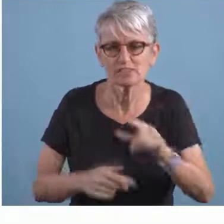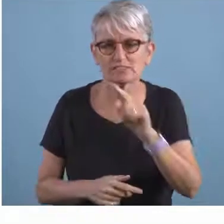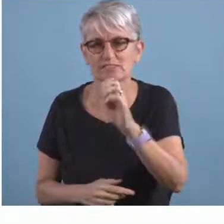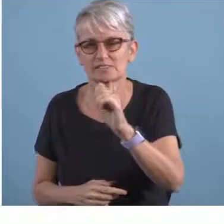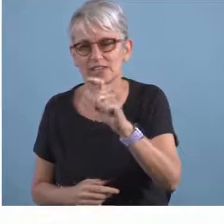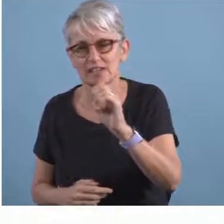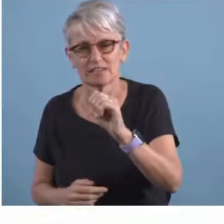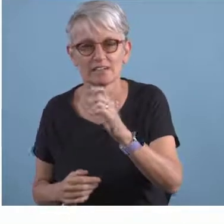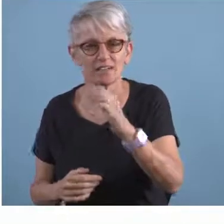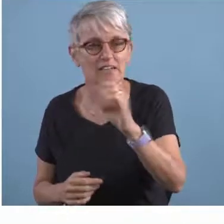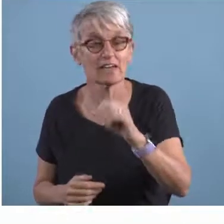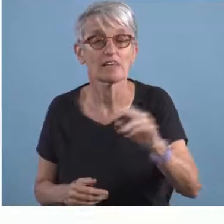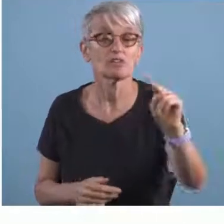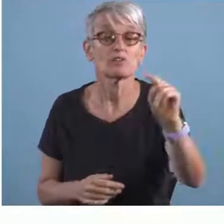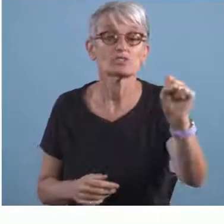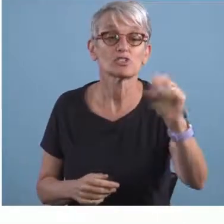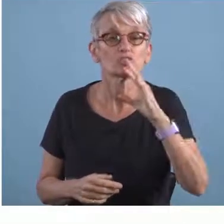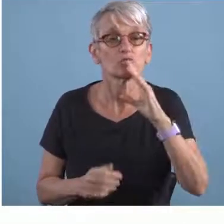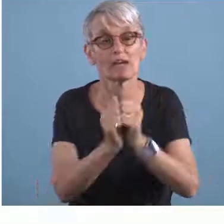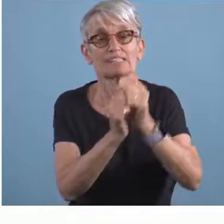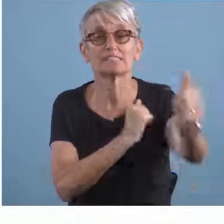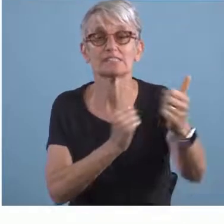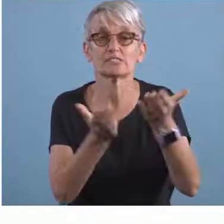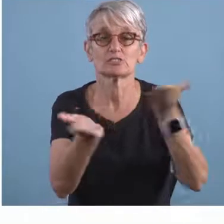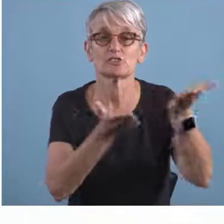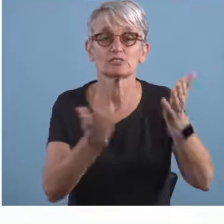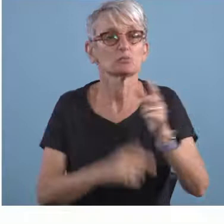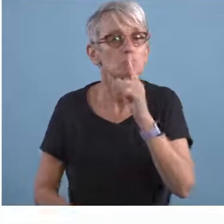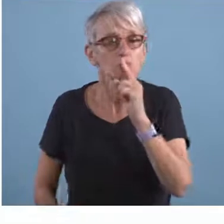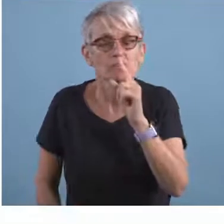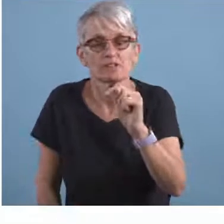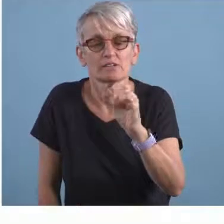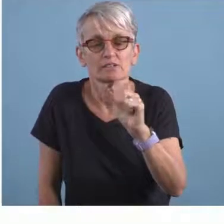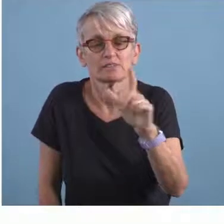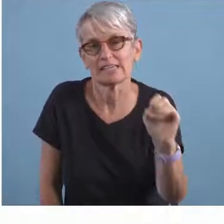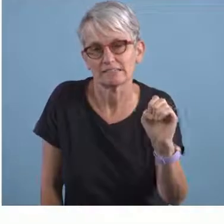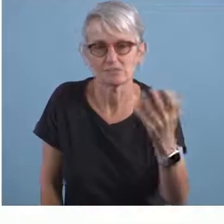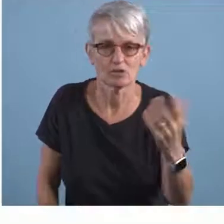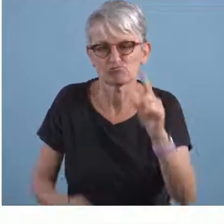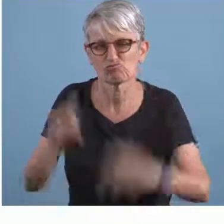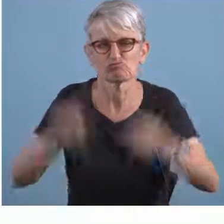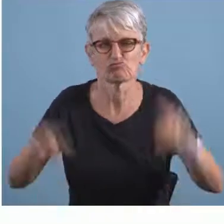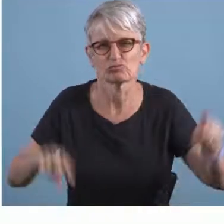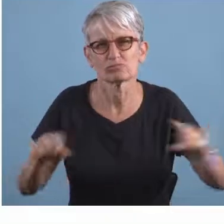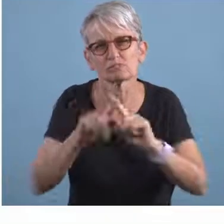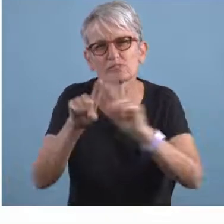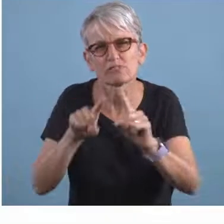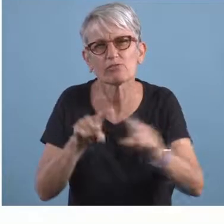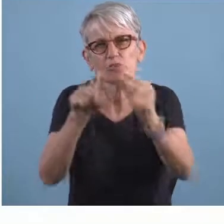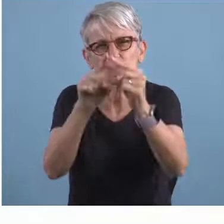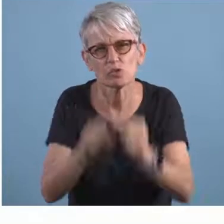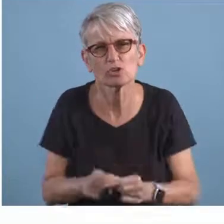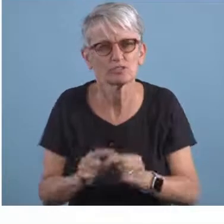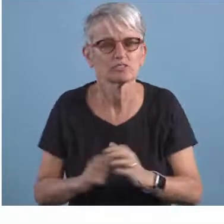APSE is calling it distance services and doesn't have tele in the name at all. So as you read or listen